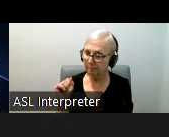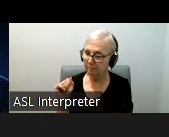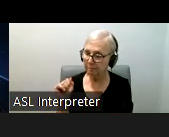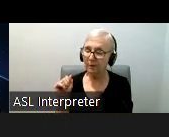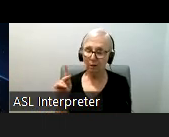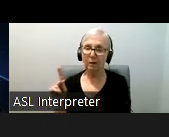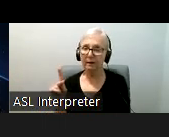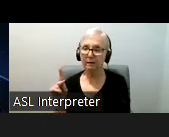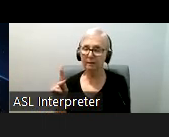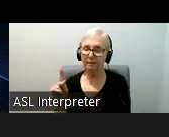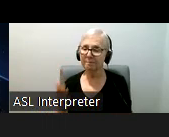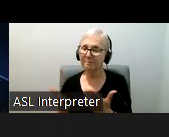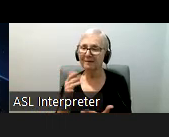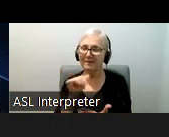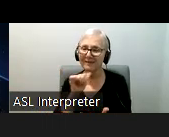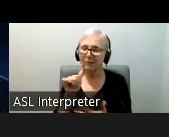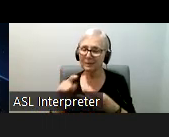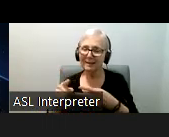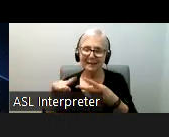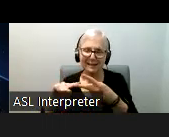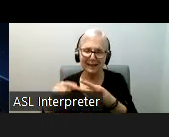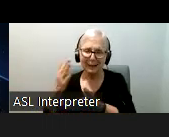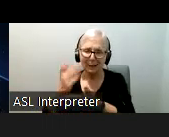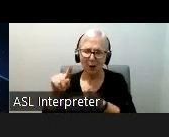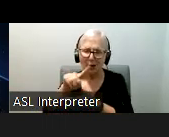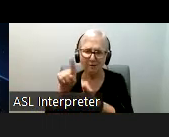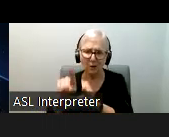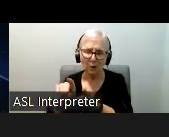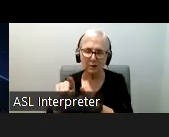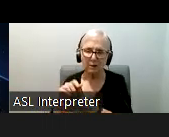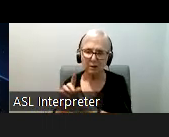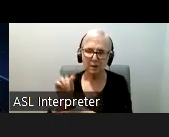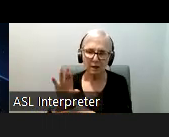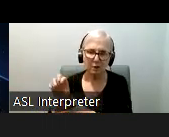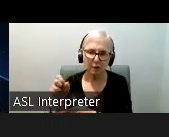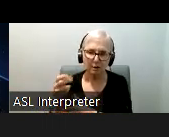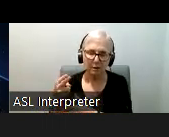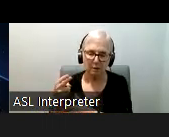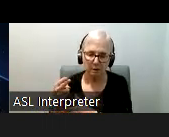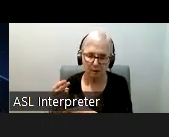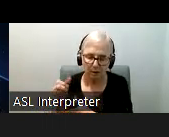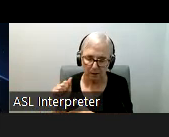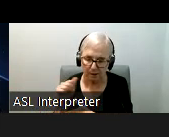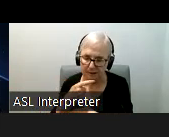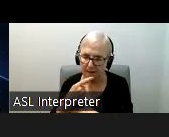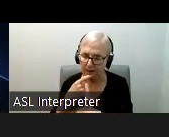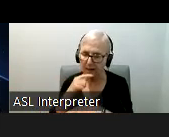Okay, maybe not. What's the second part of the question, Tasha? And if Raquel pops in, we can go back It to just says, how is this work